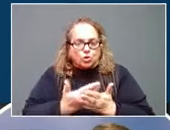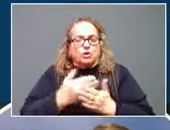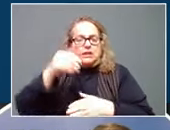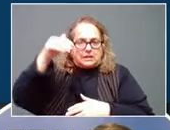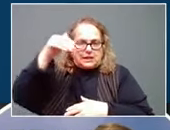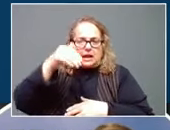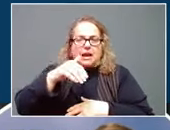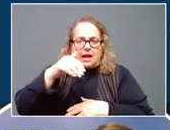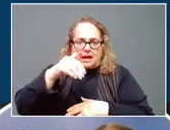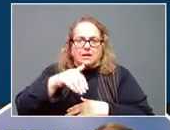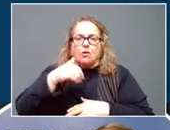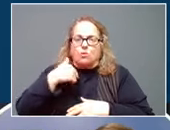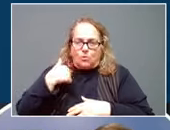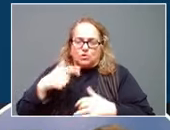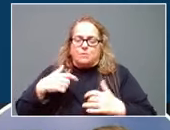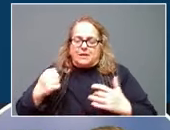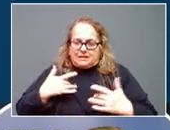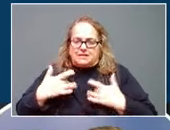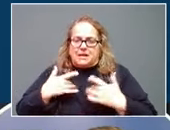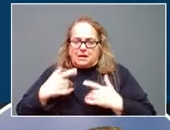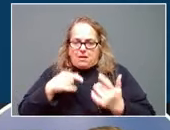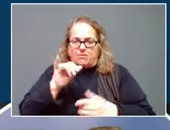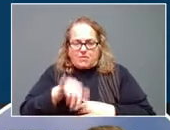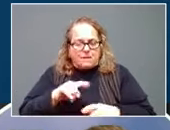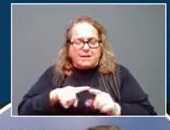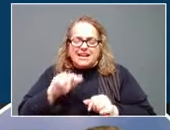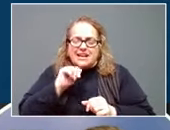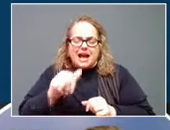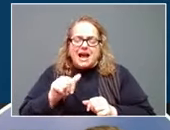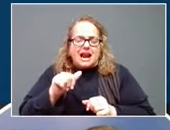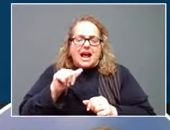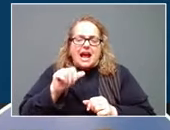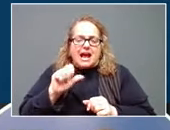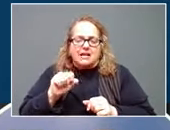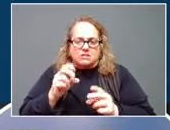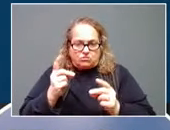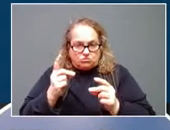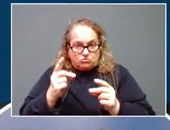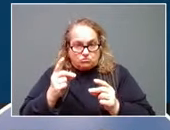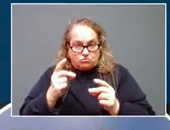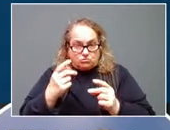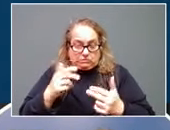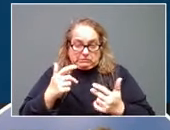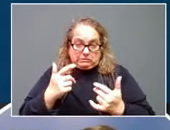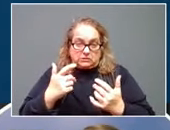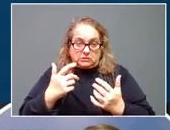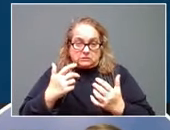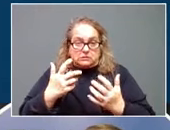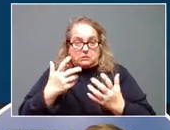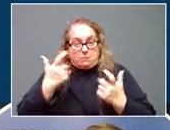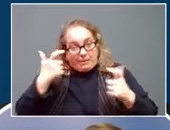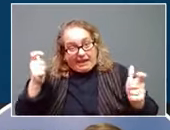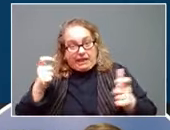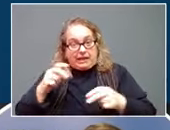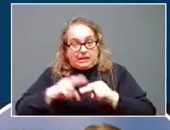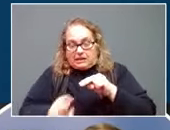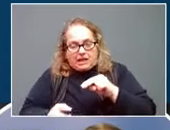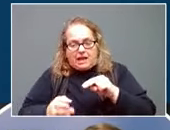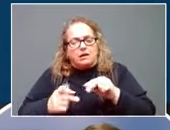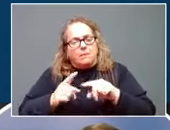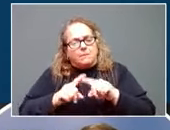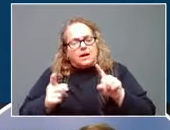be excited about, maybe not as drastic as the one directly on cases. What I think